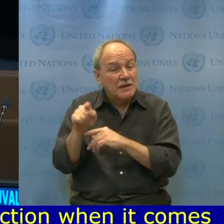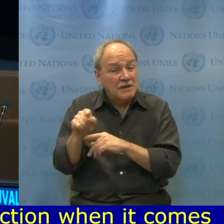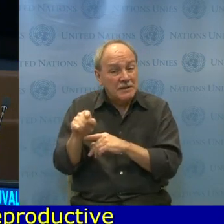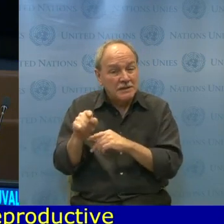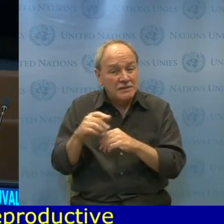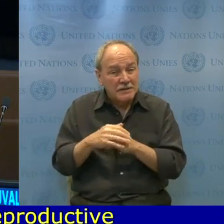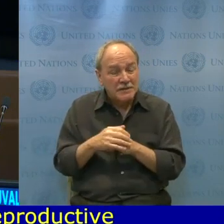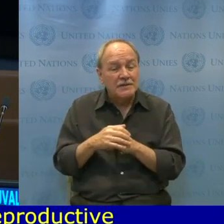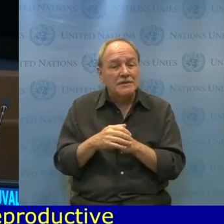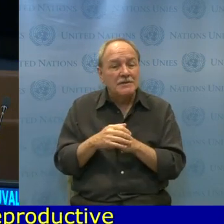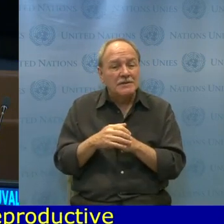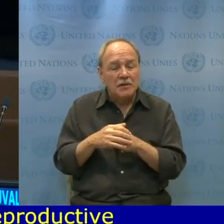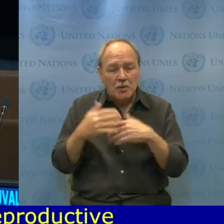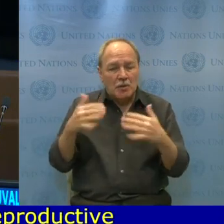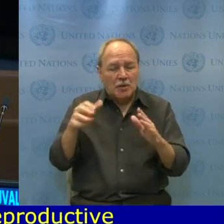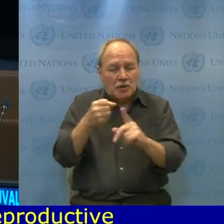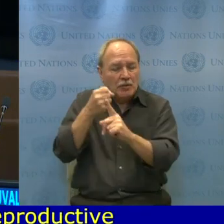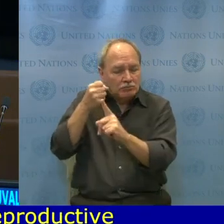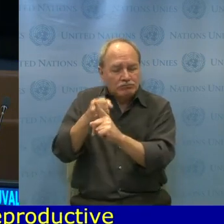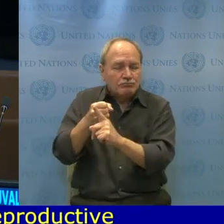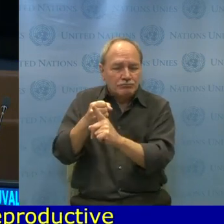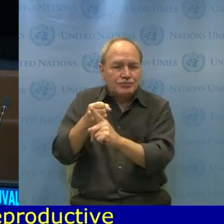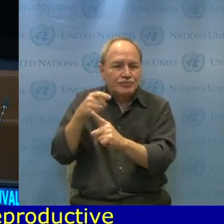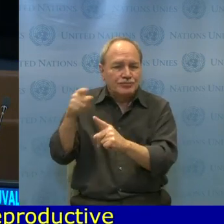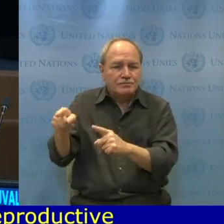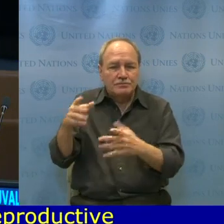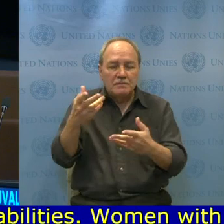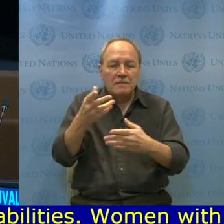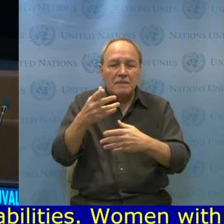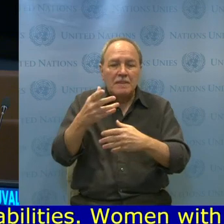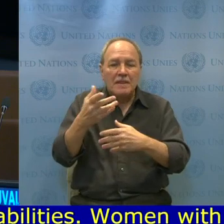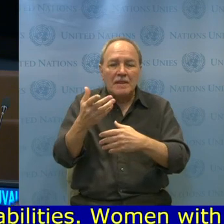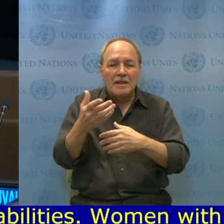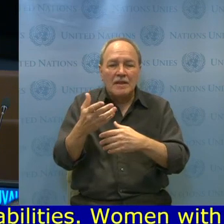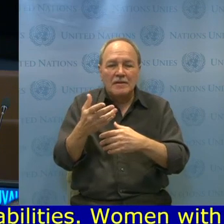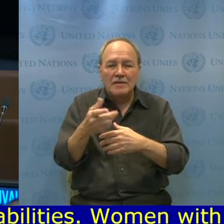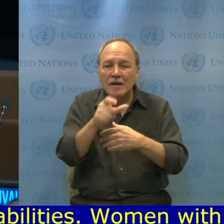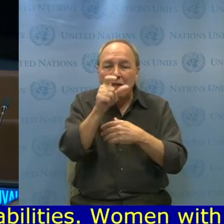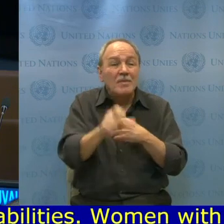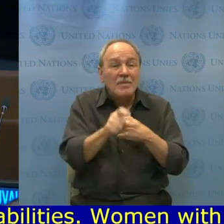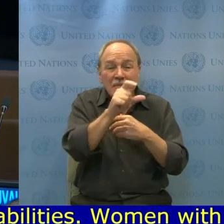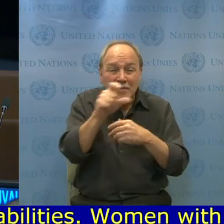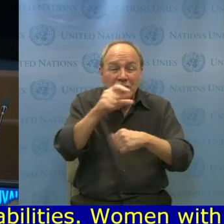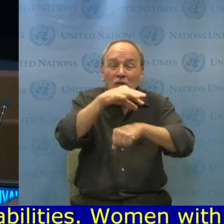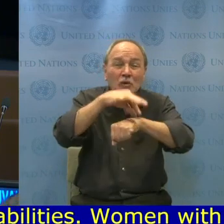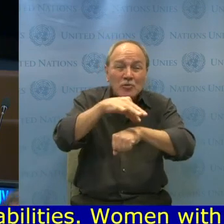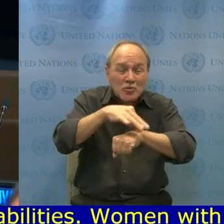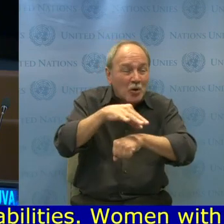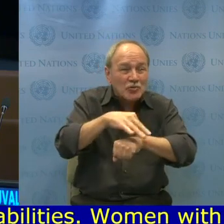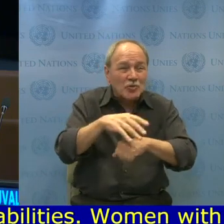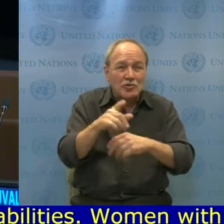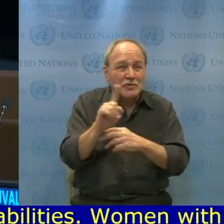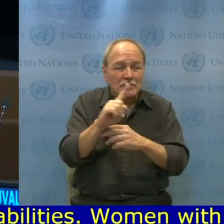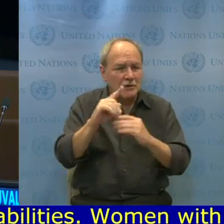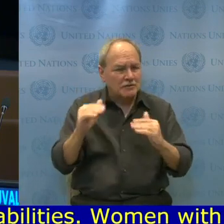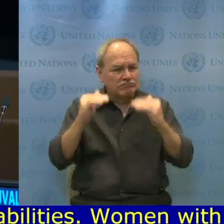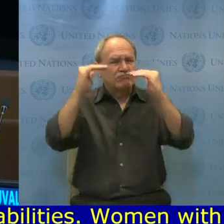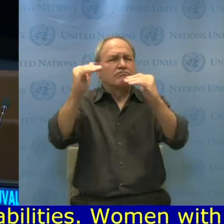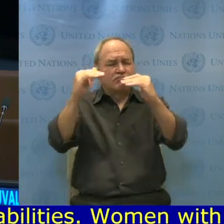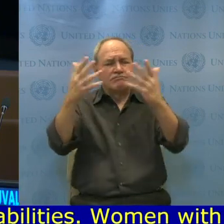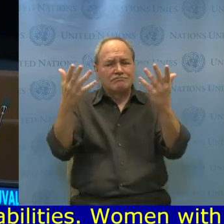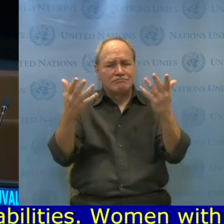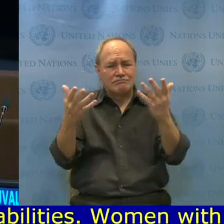disabilities are particularly impacted by failures in the medical community to meet requisite standards of care. The health inequalities faced